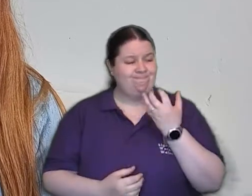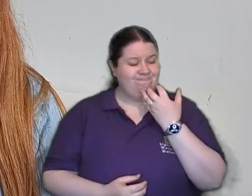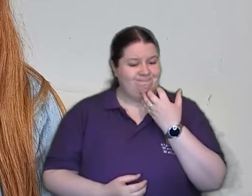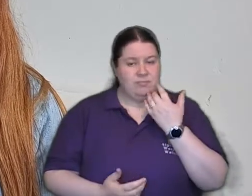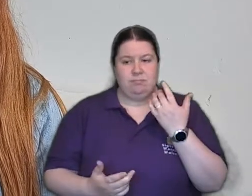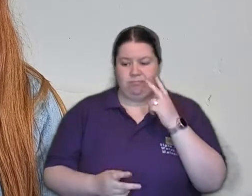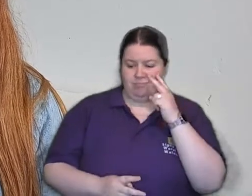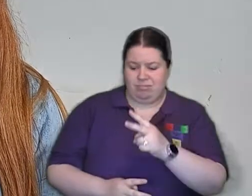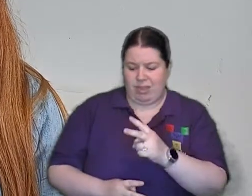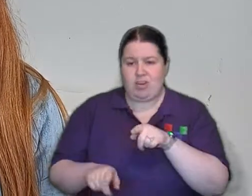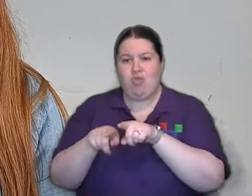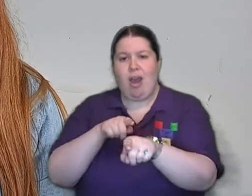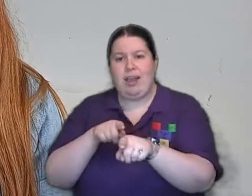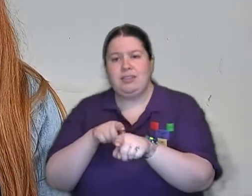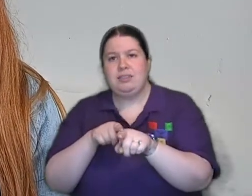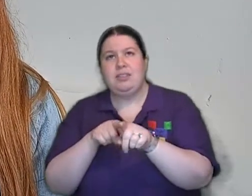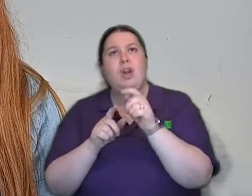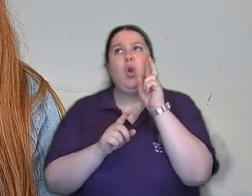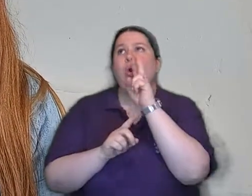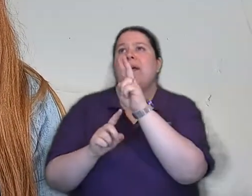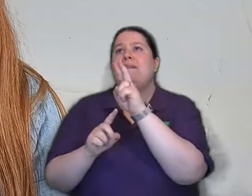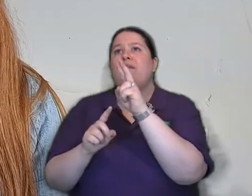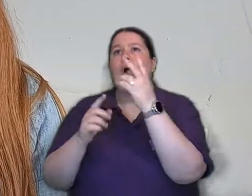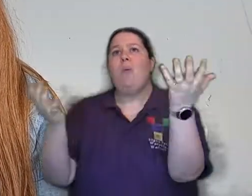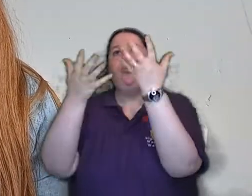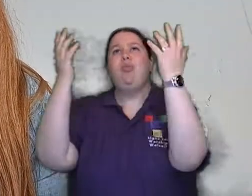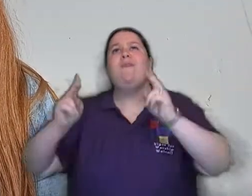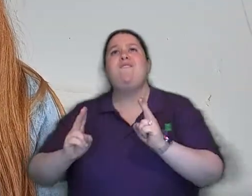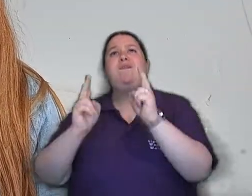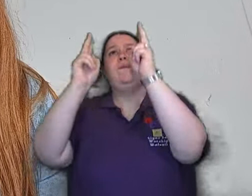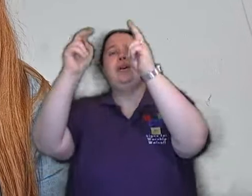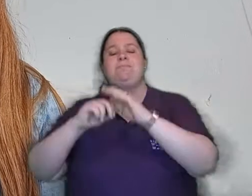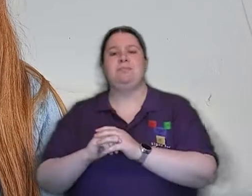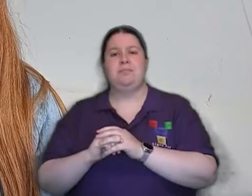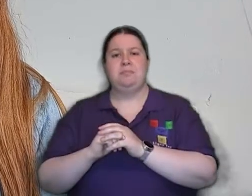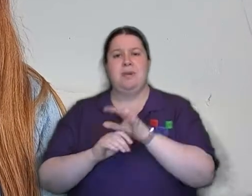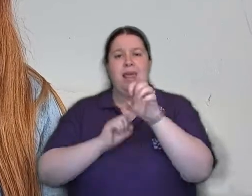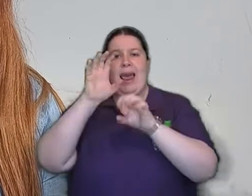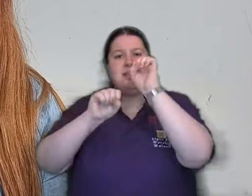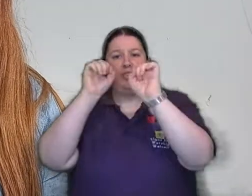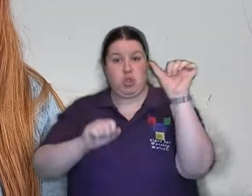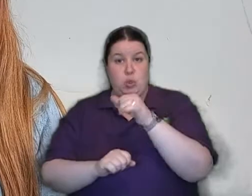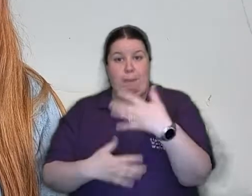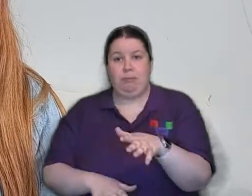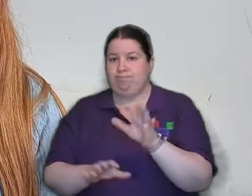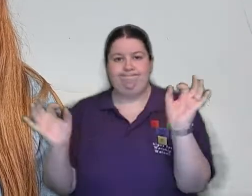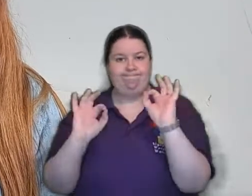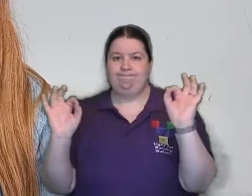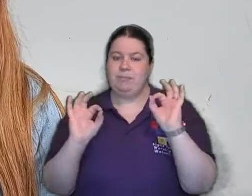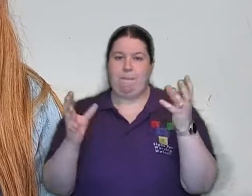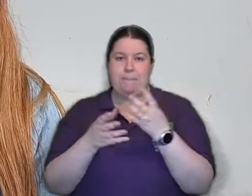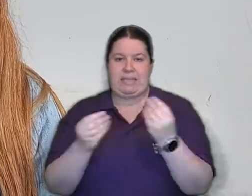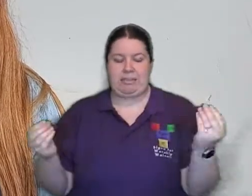escape. Initially, the trapped miners tried to escape through ventilation shafts, but the ladders required by safety codes